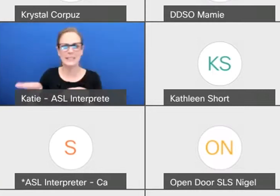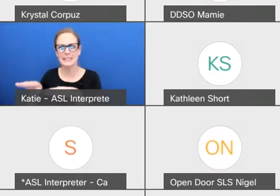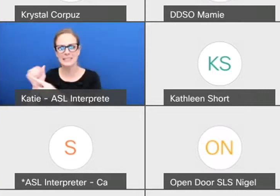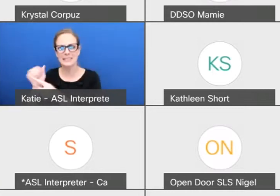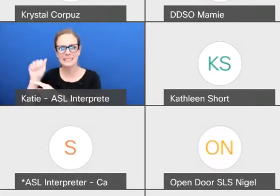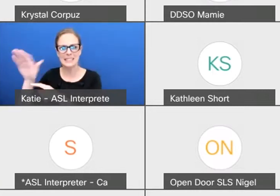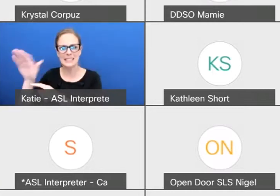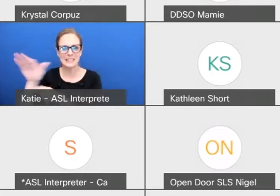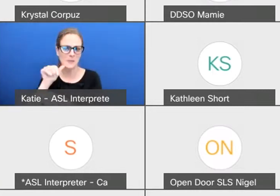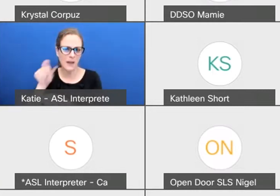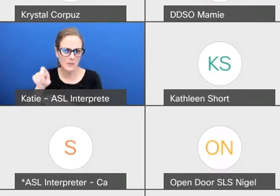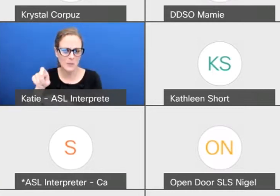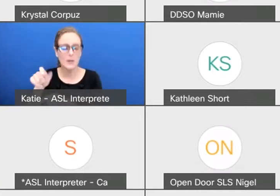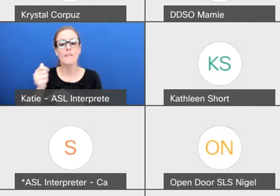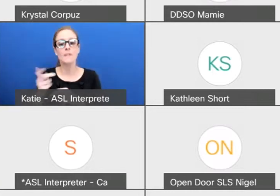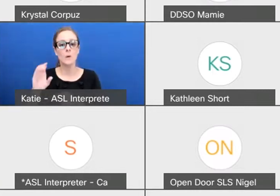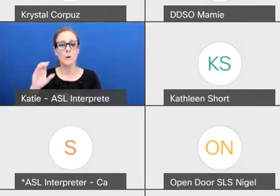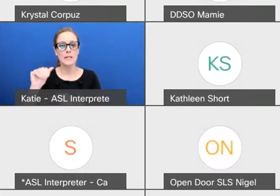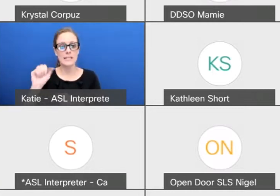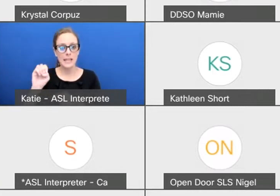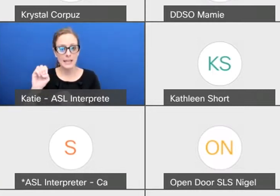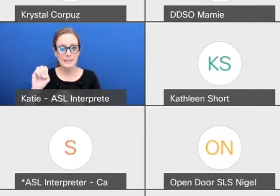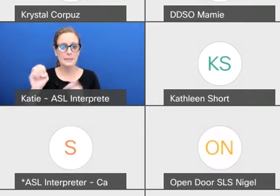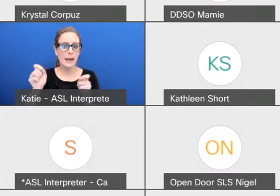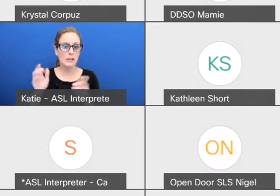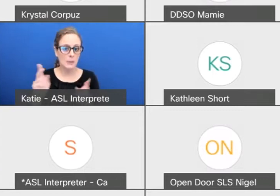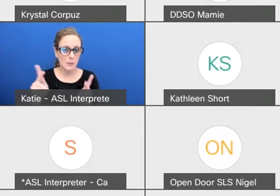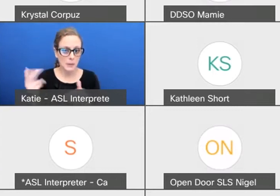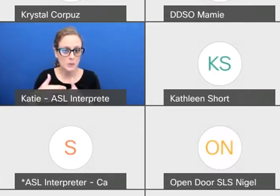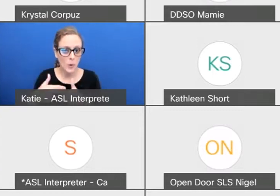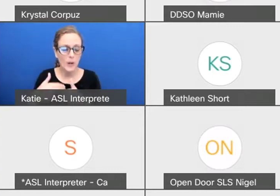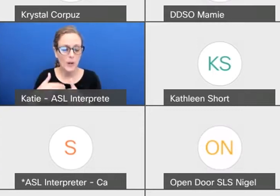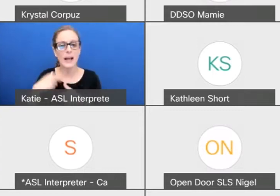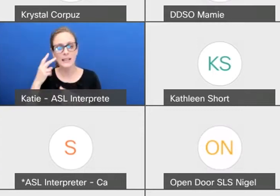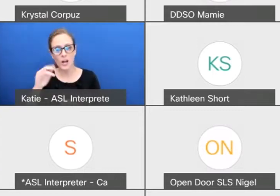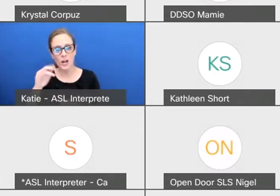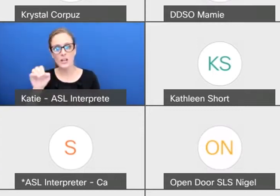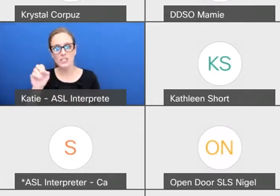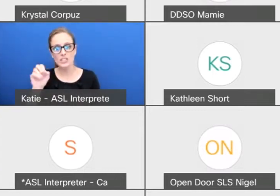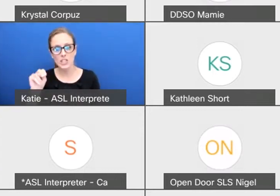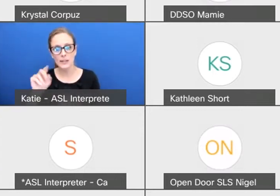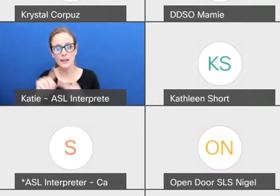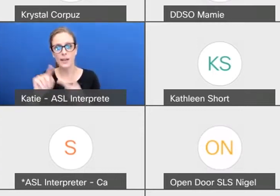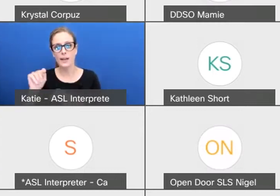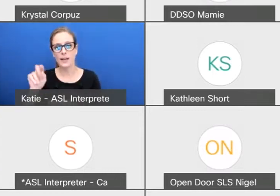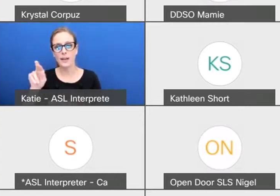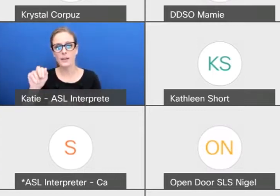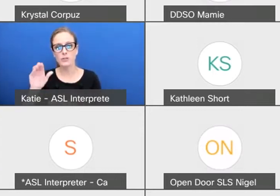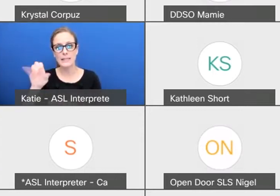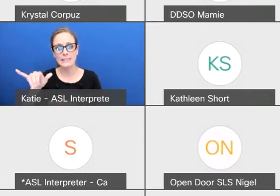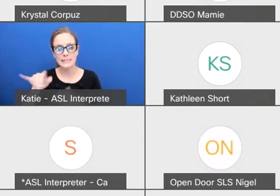have joined. We have our associate client services directors. I saw Jen and Tracy both on. I saw Bailey, one of our service